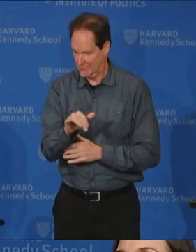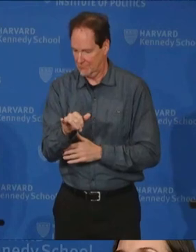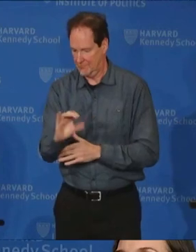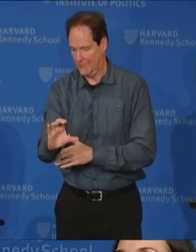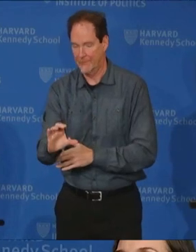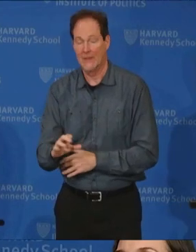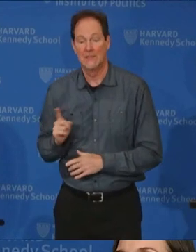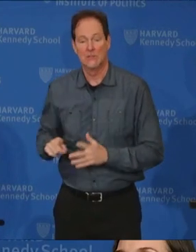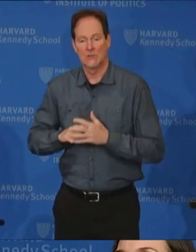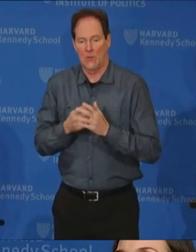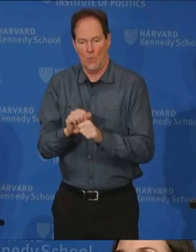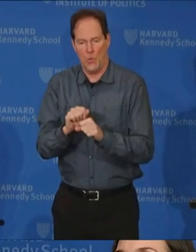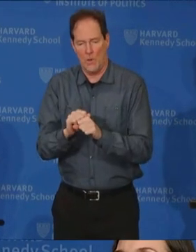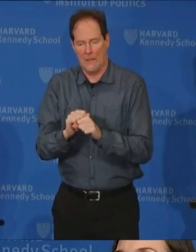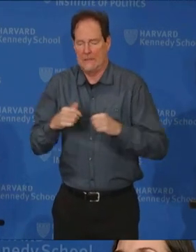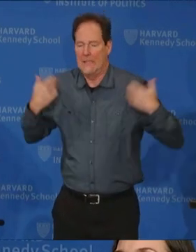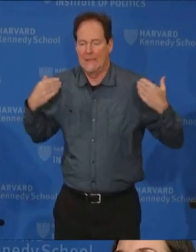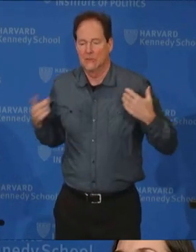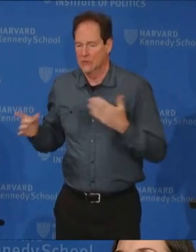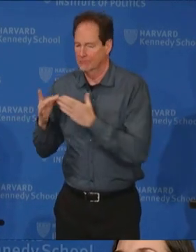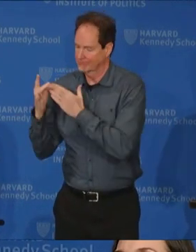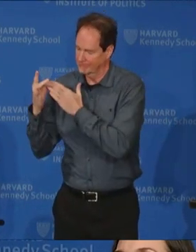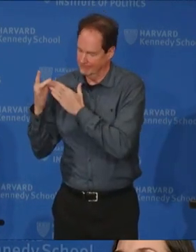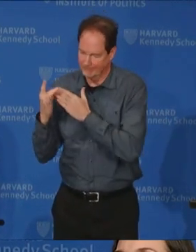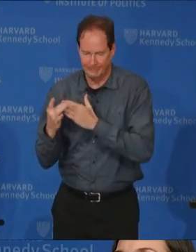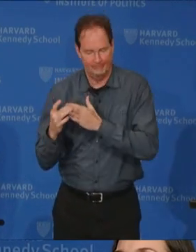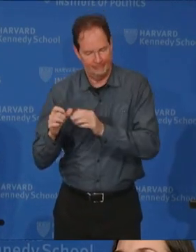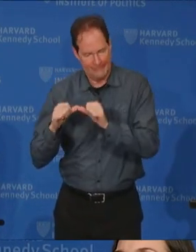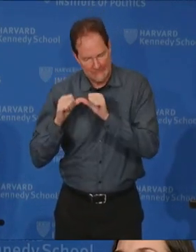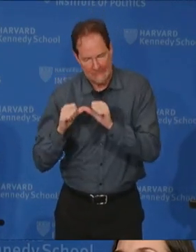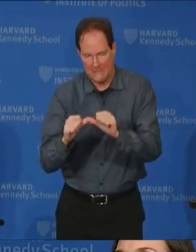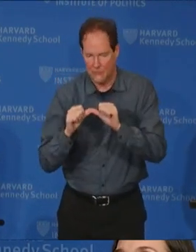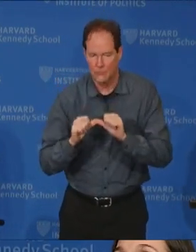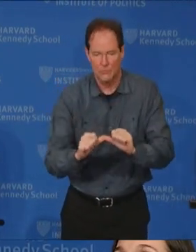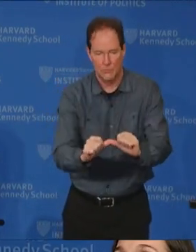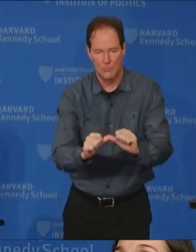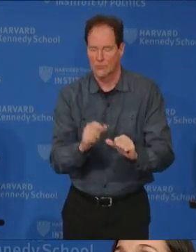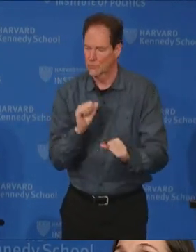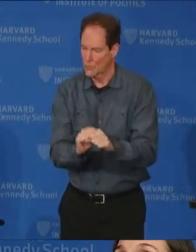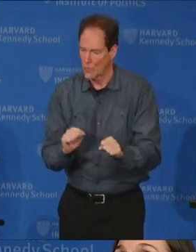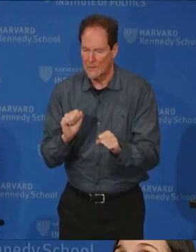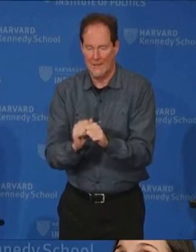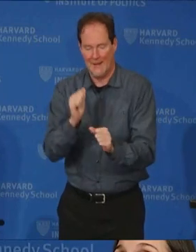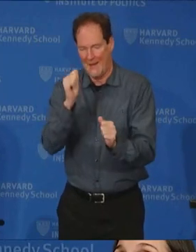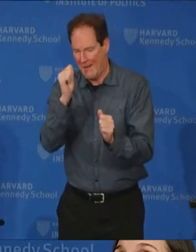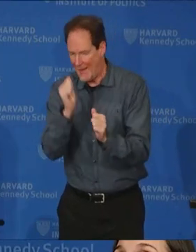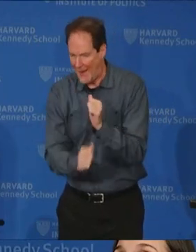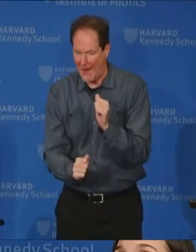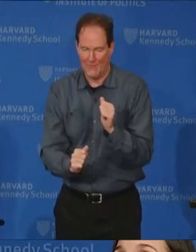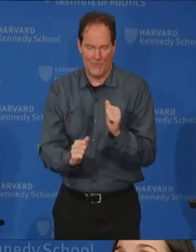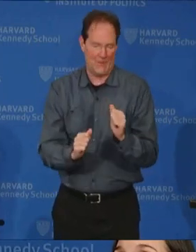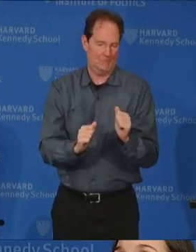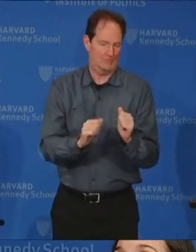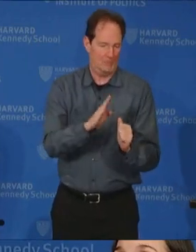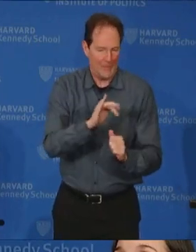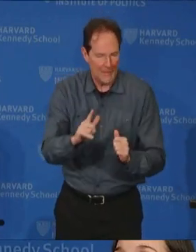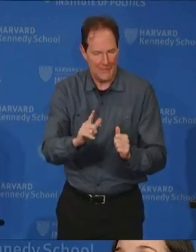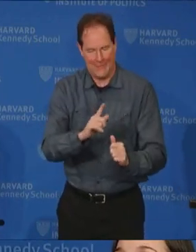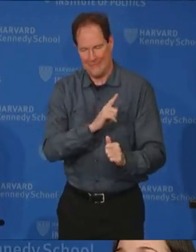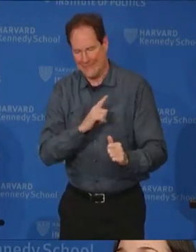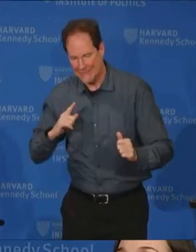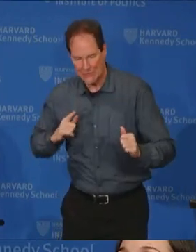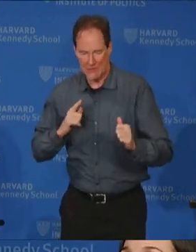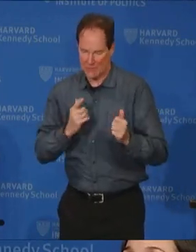really young age, and she continued. She continued and she worked on every single legislation ever since then,